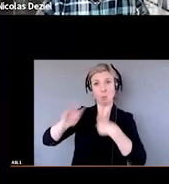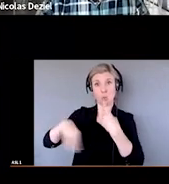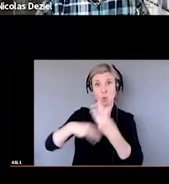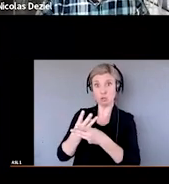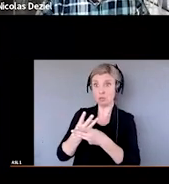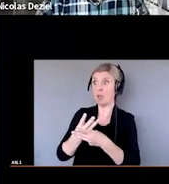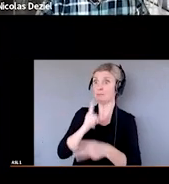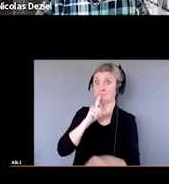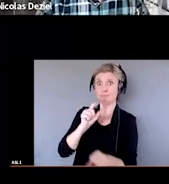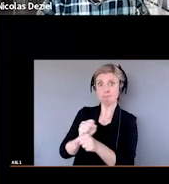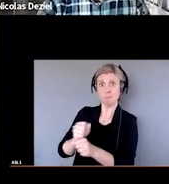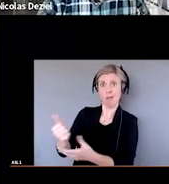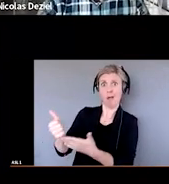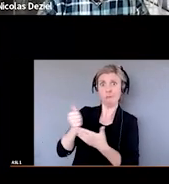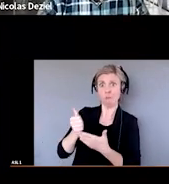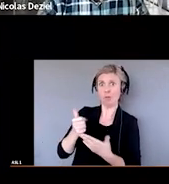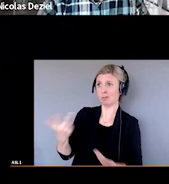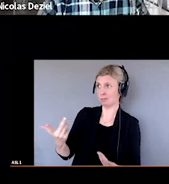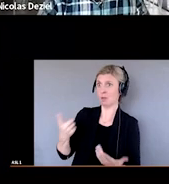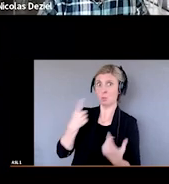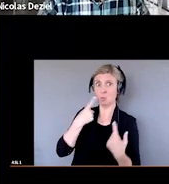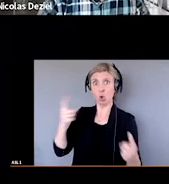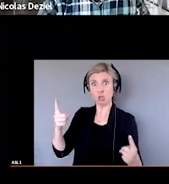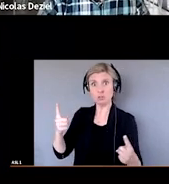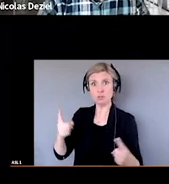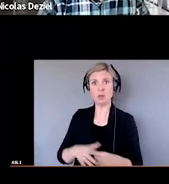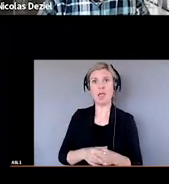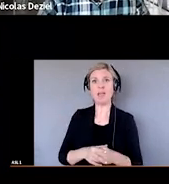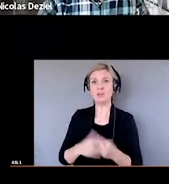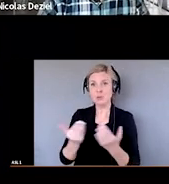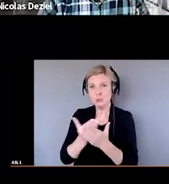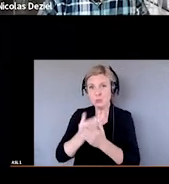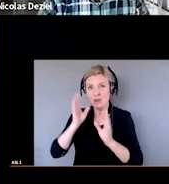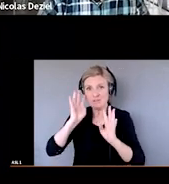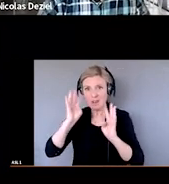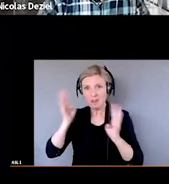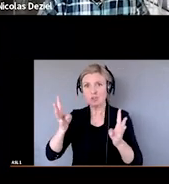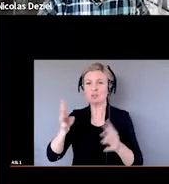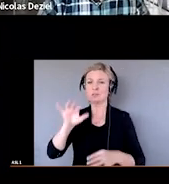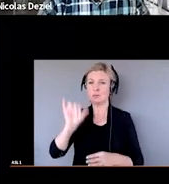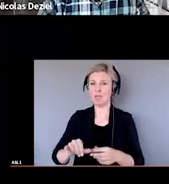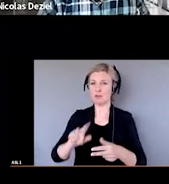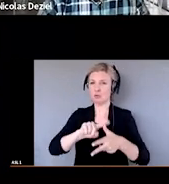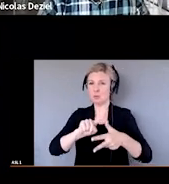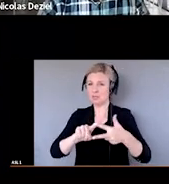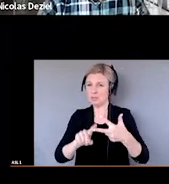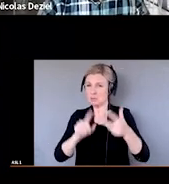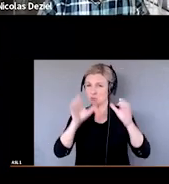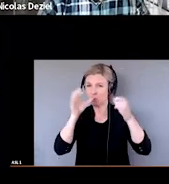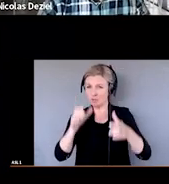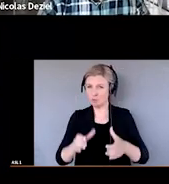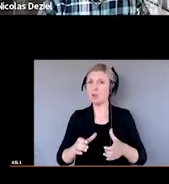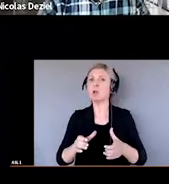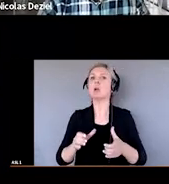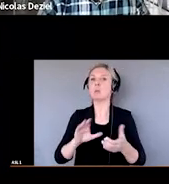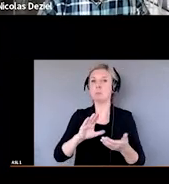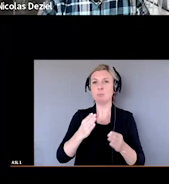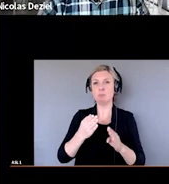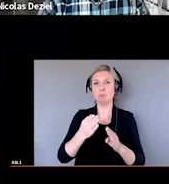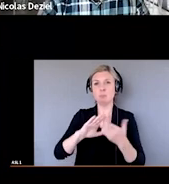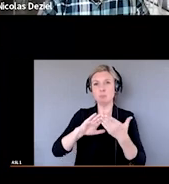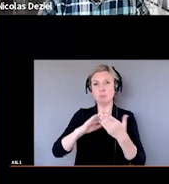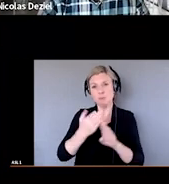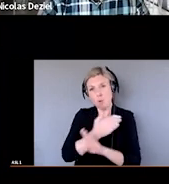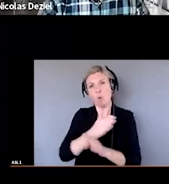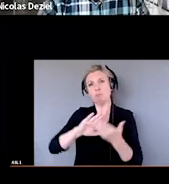actually works, and inventive. These are the three criteria to get a patent for the invention. Again,